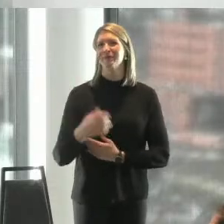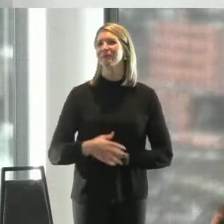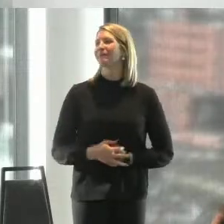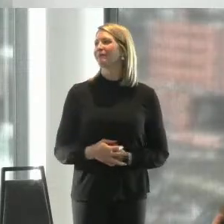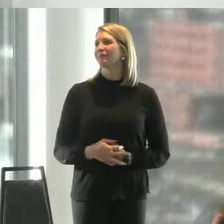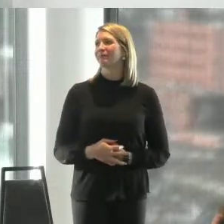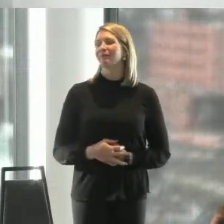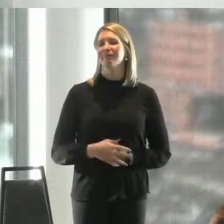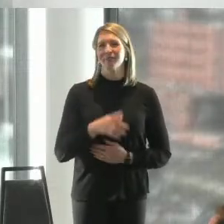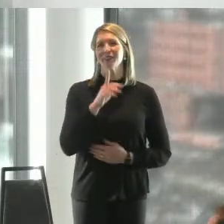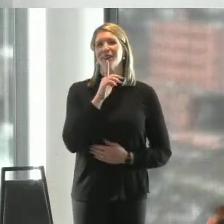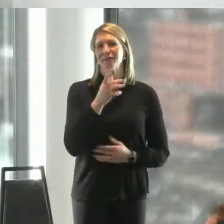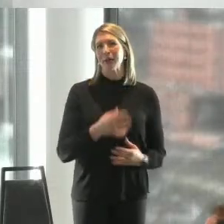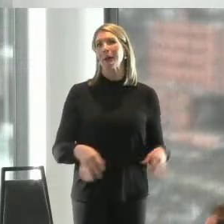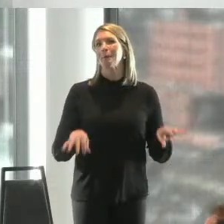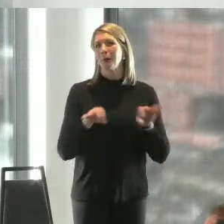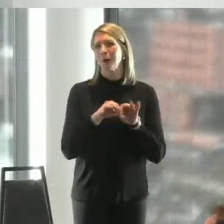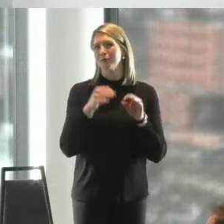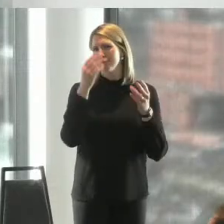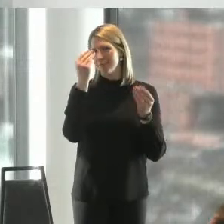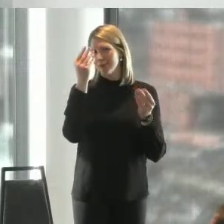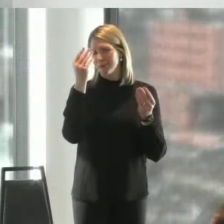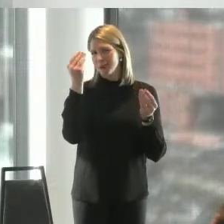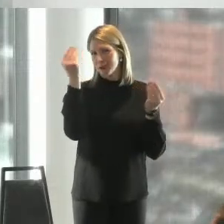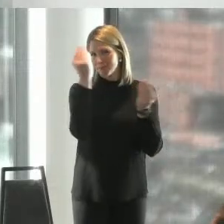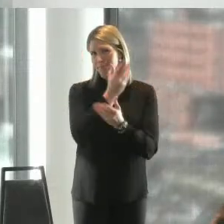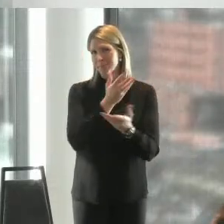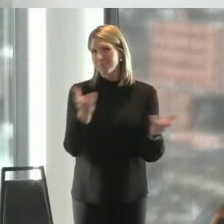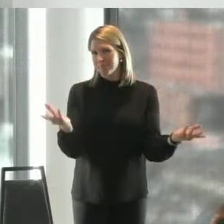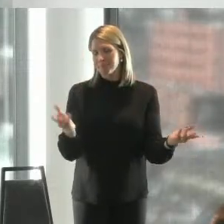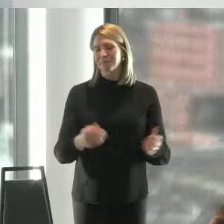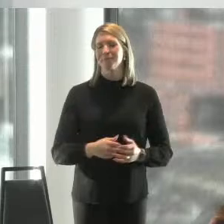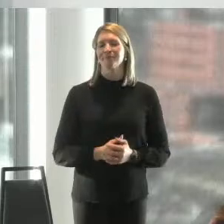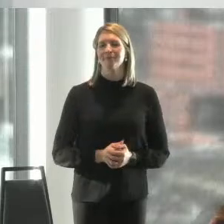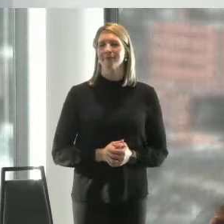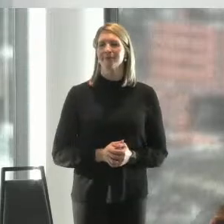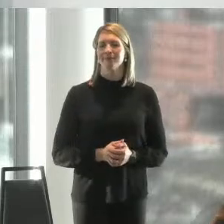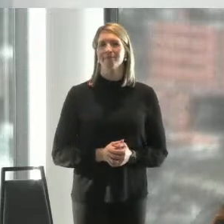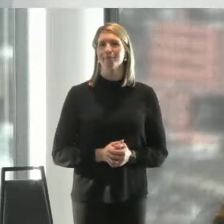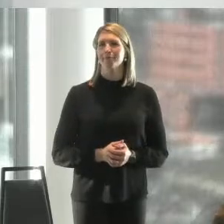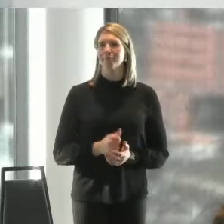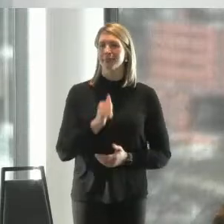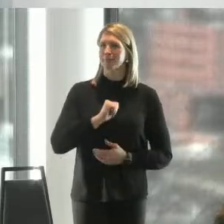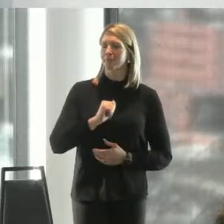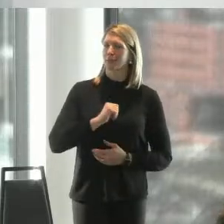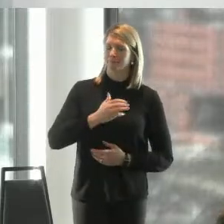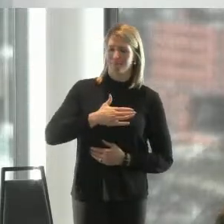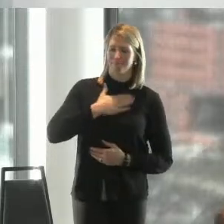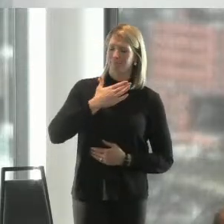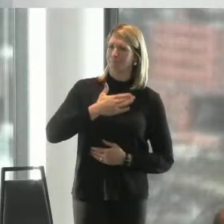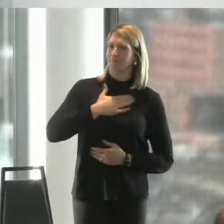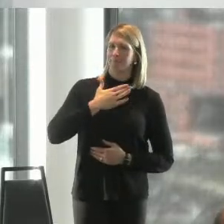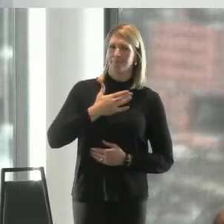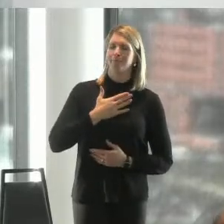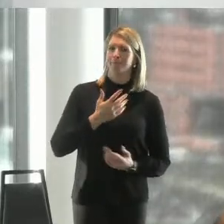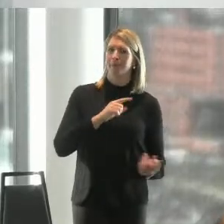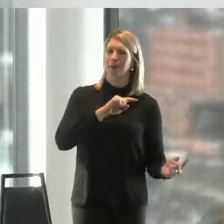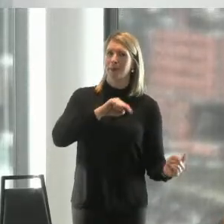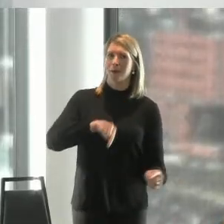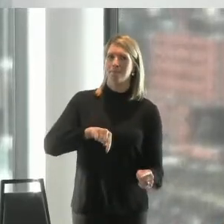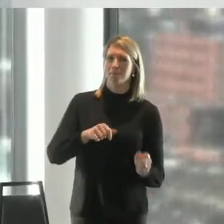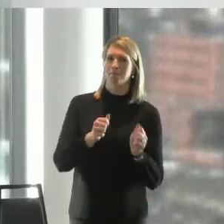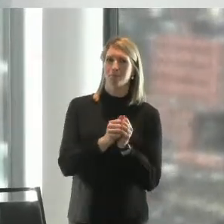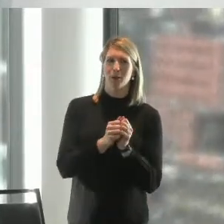pretty important piece of information, important piece of news. I am delighted to be here with